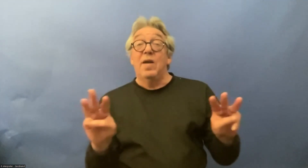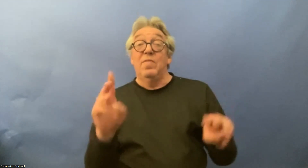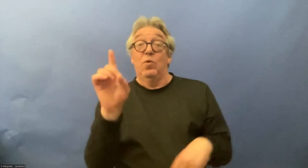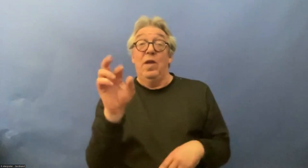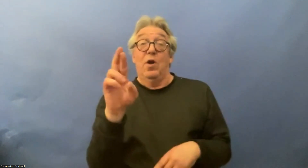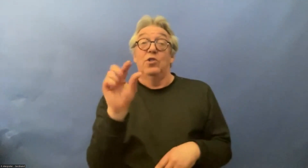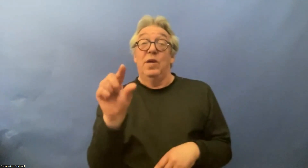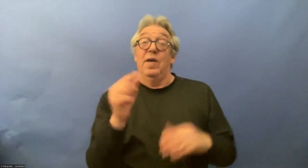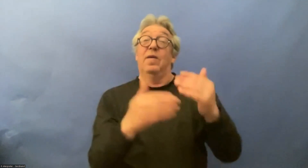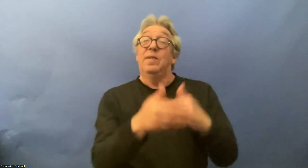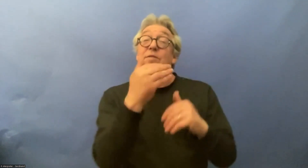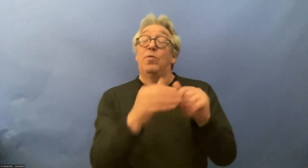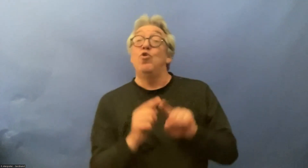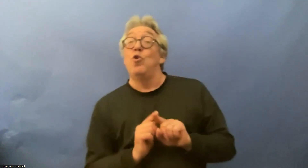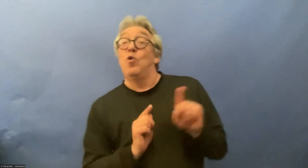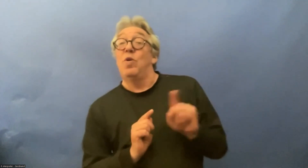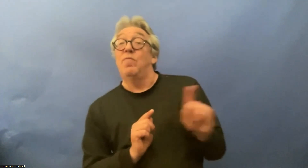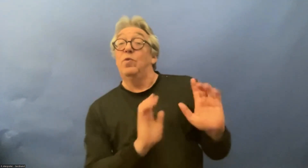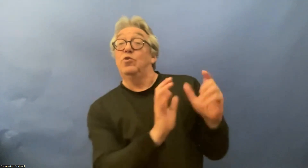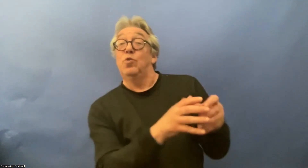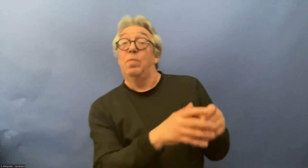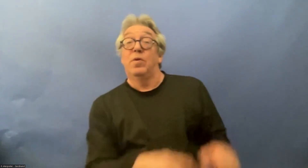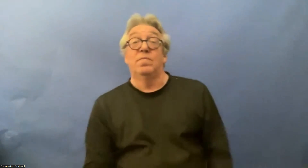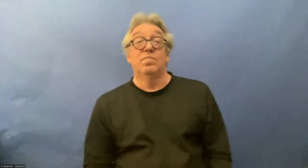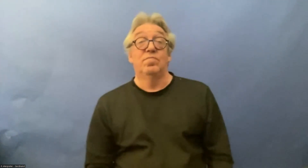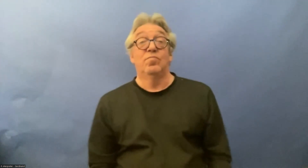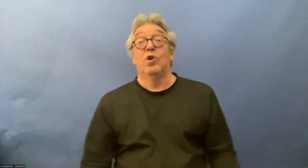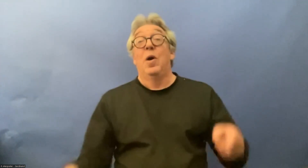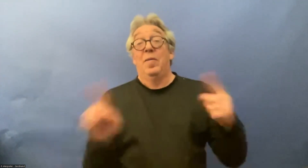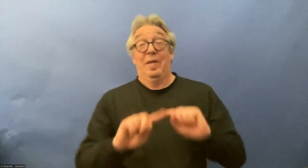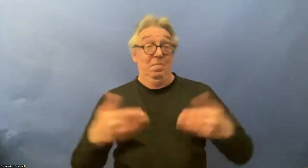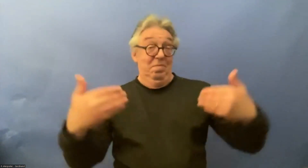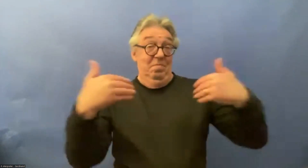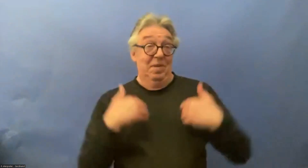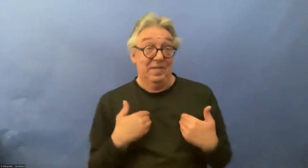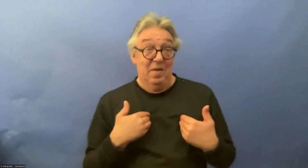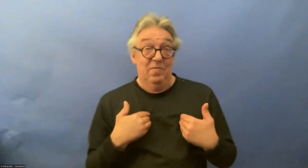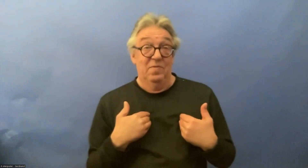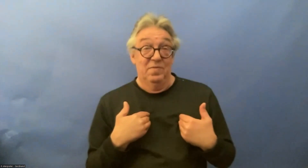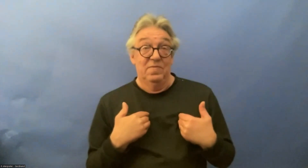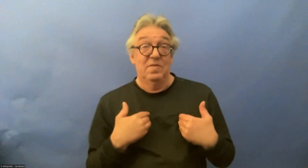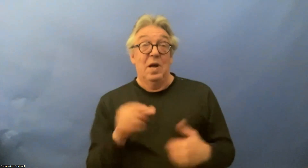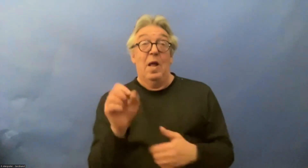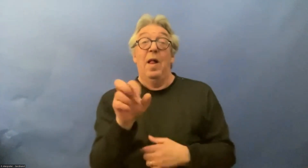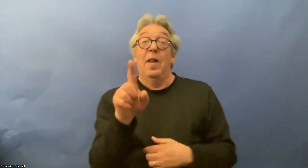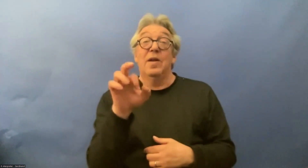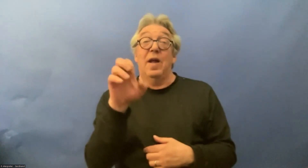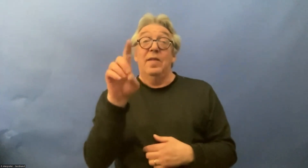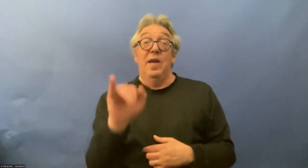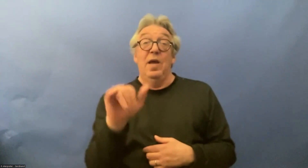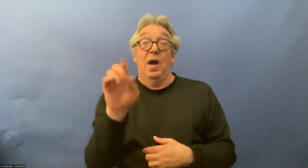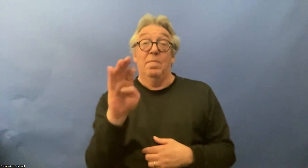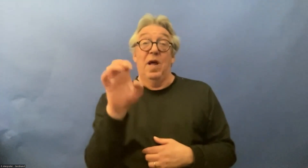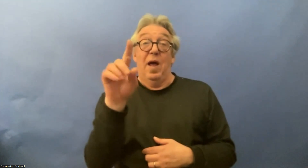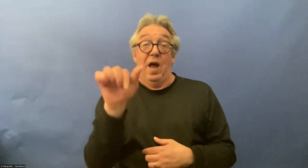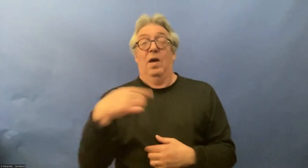So, and indeed, you will have myself as Aradi Abdullah. I work with the International Disability Alliance as